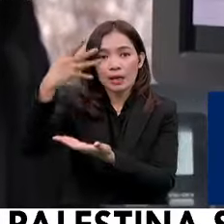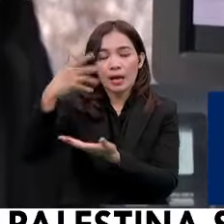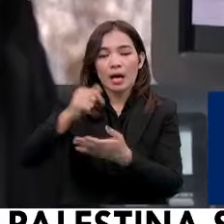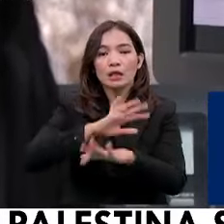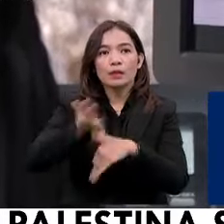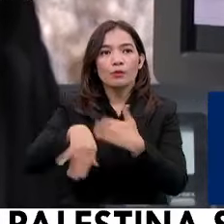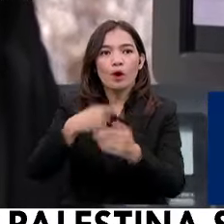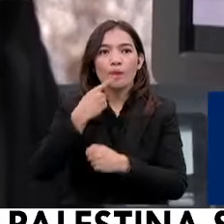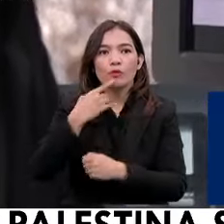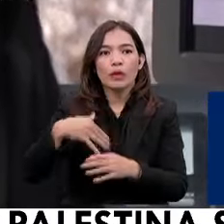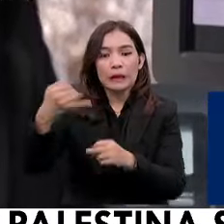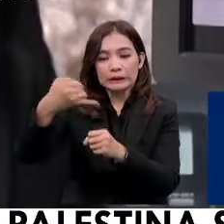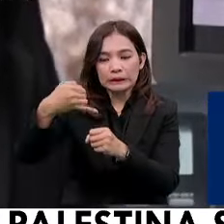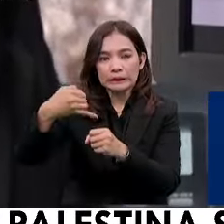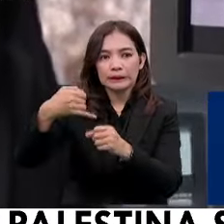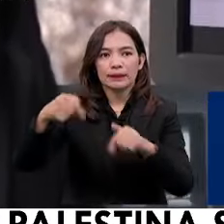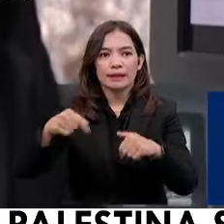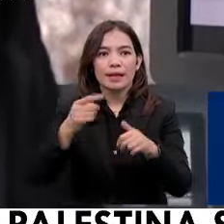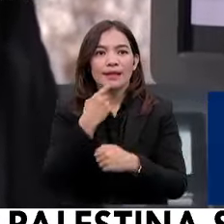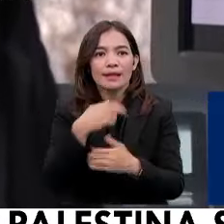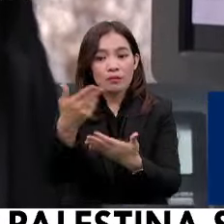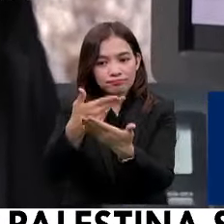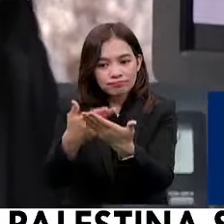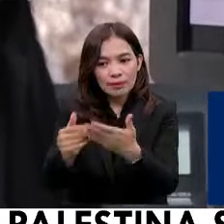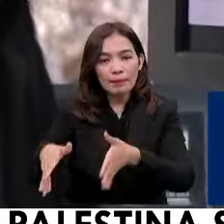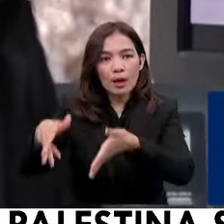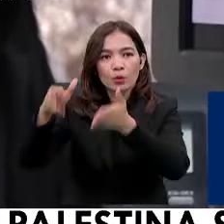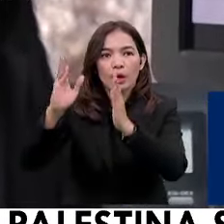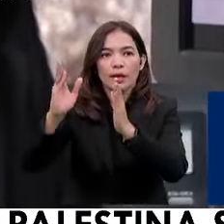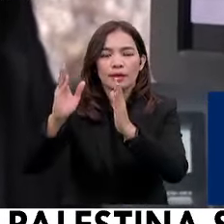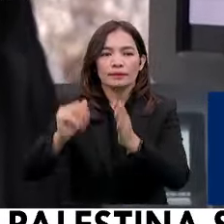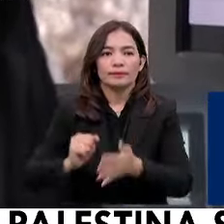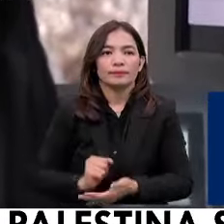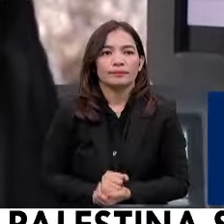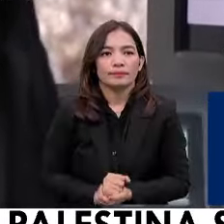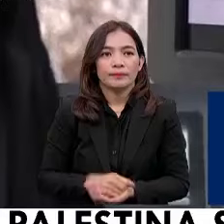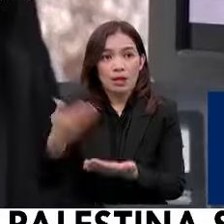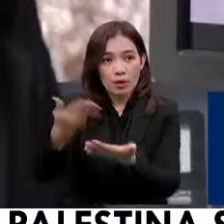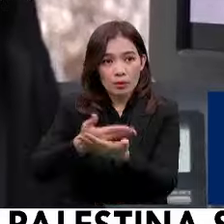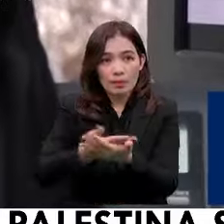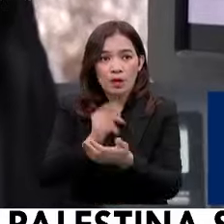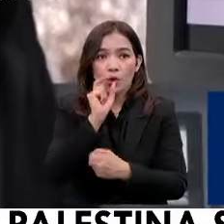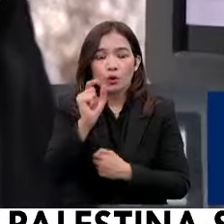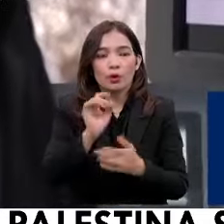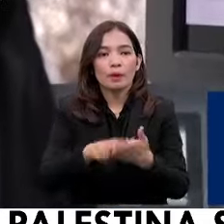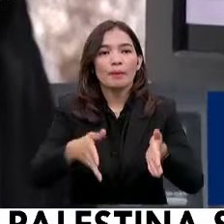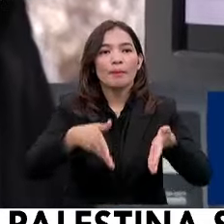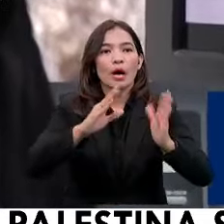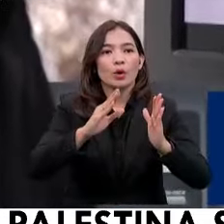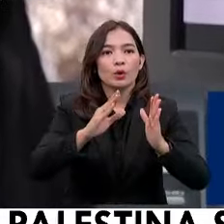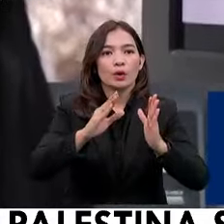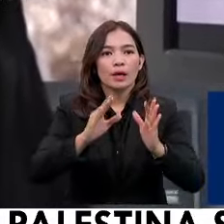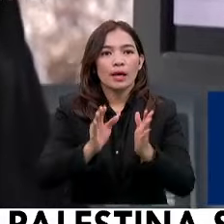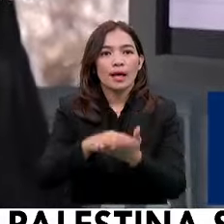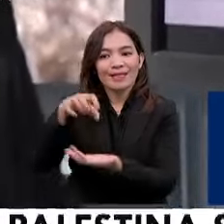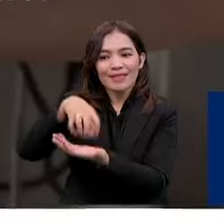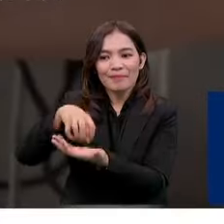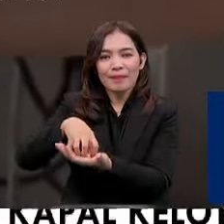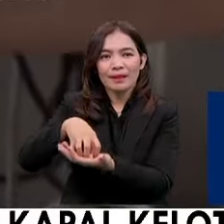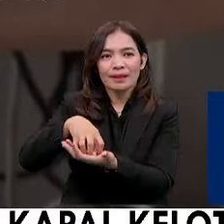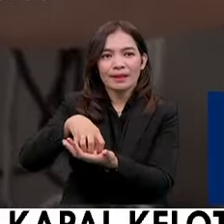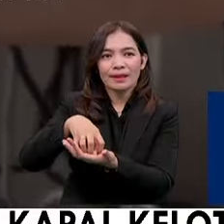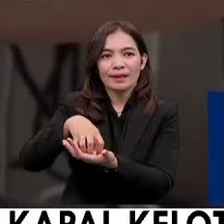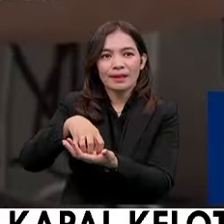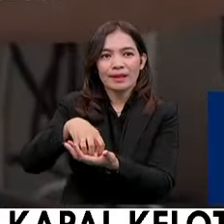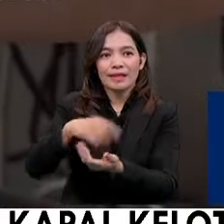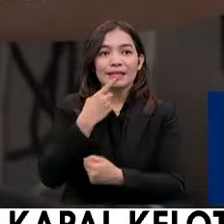full set of design and construction documents for a property redevelopment project. On